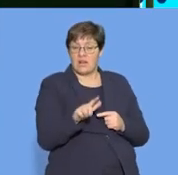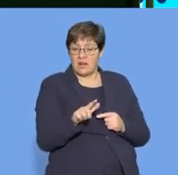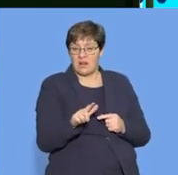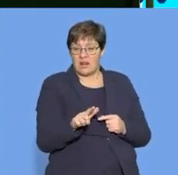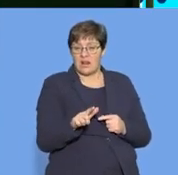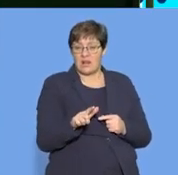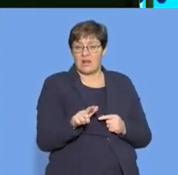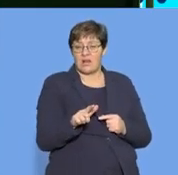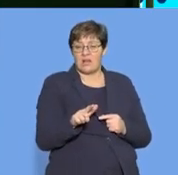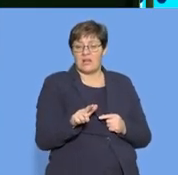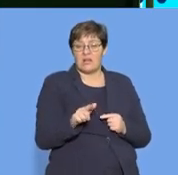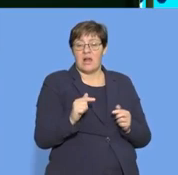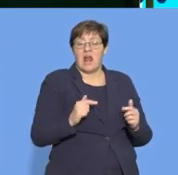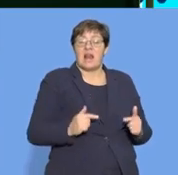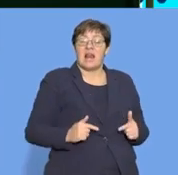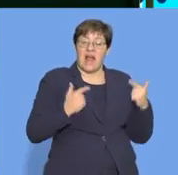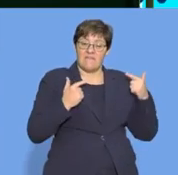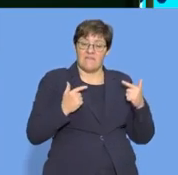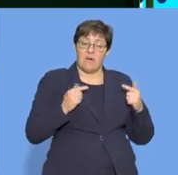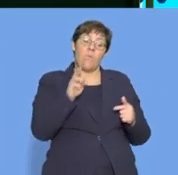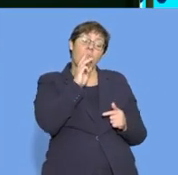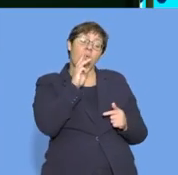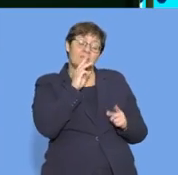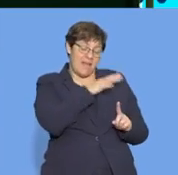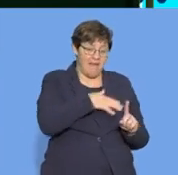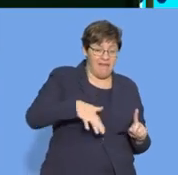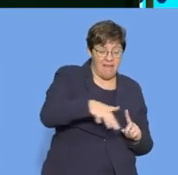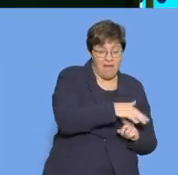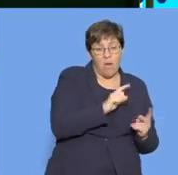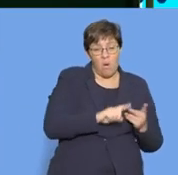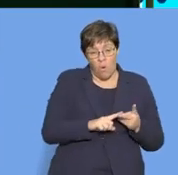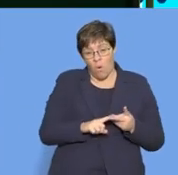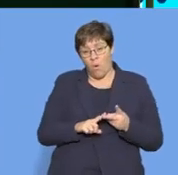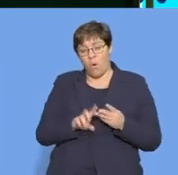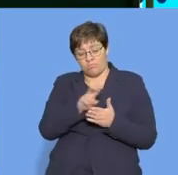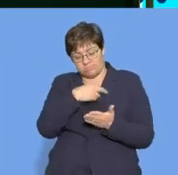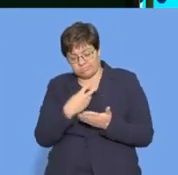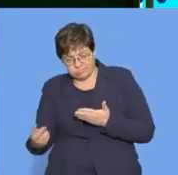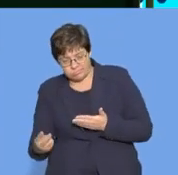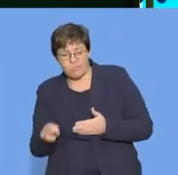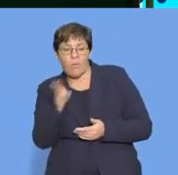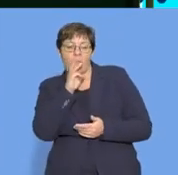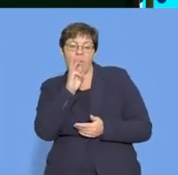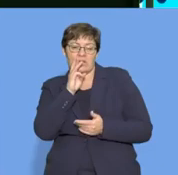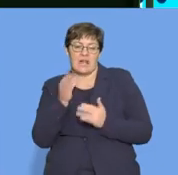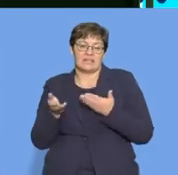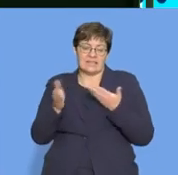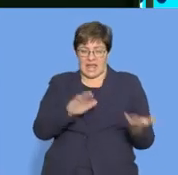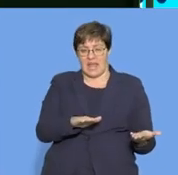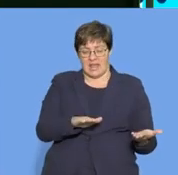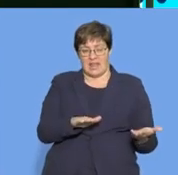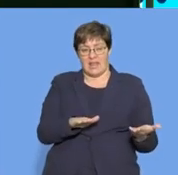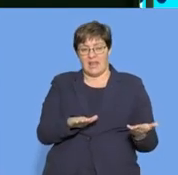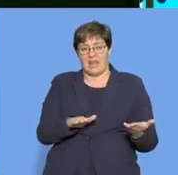that of organisms that either lived in bodies of water or fell into a body of water and